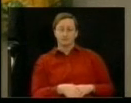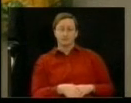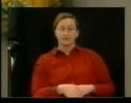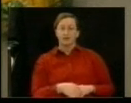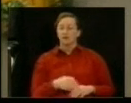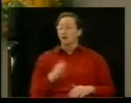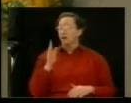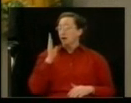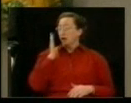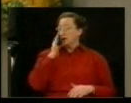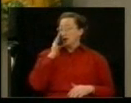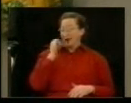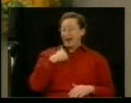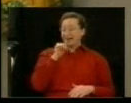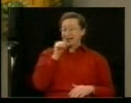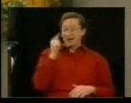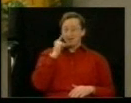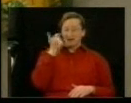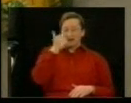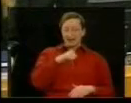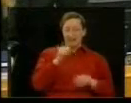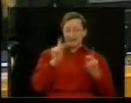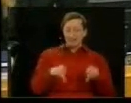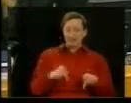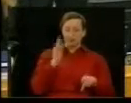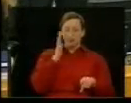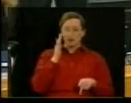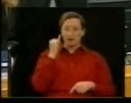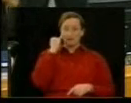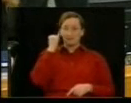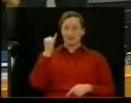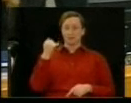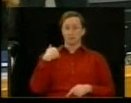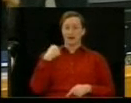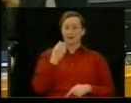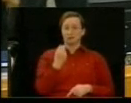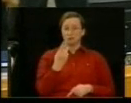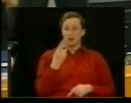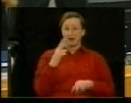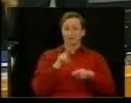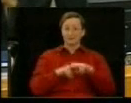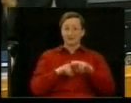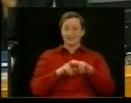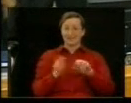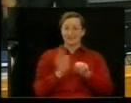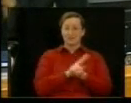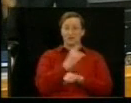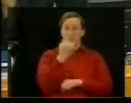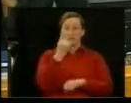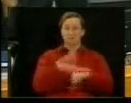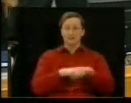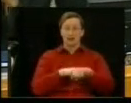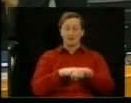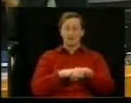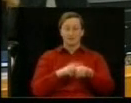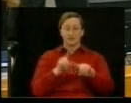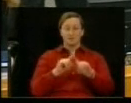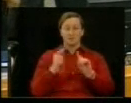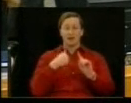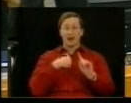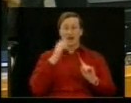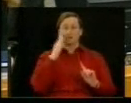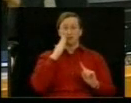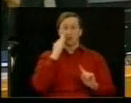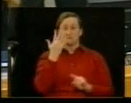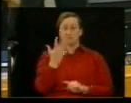I don't think anybody would ever imagine that we'd have 12 seats to fill at one time. But the fact of the matter is I've done 5 of them since I've been on this commission,